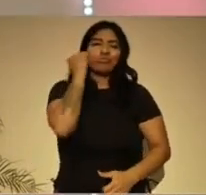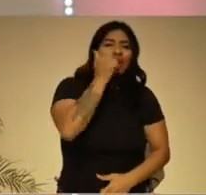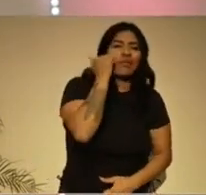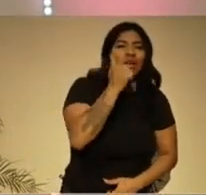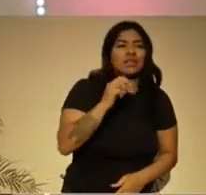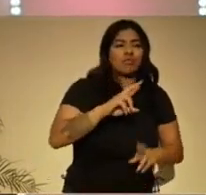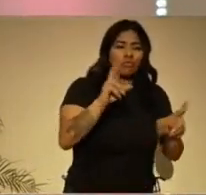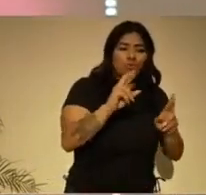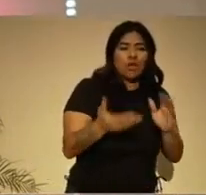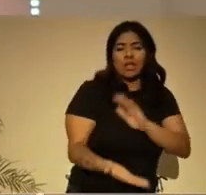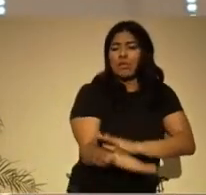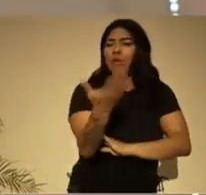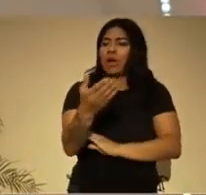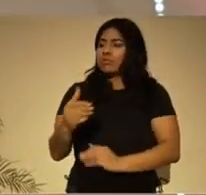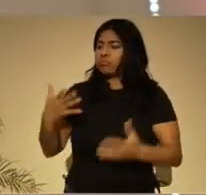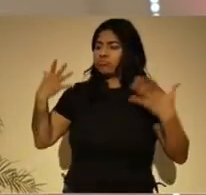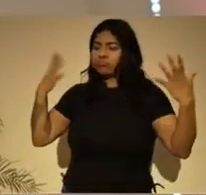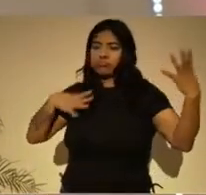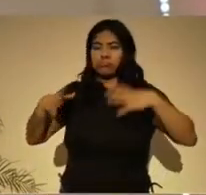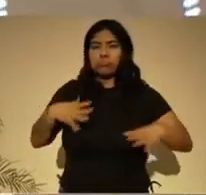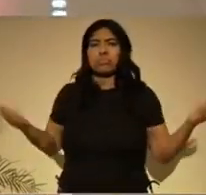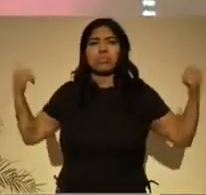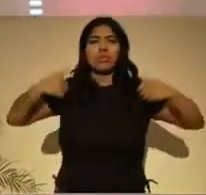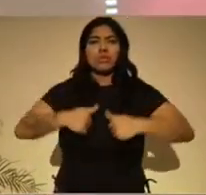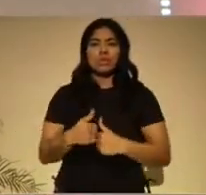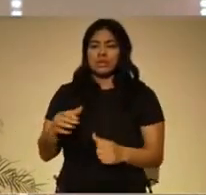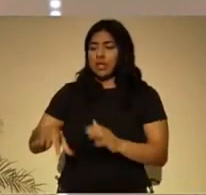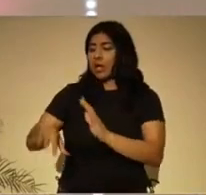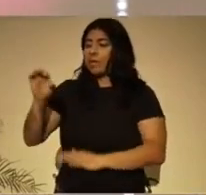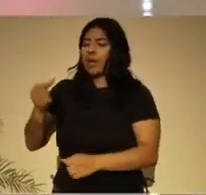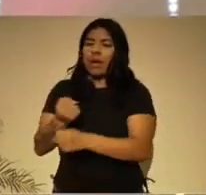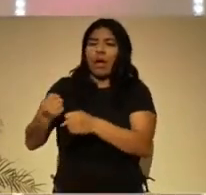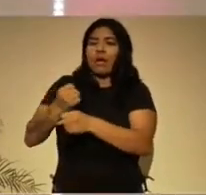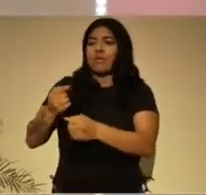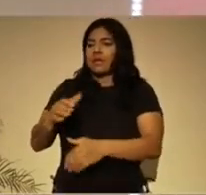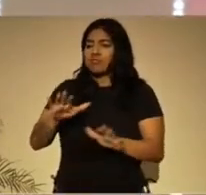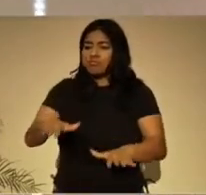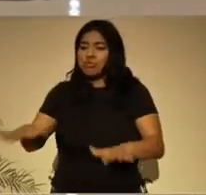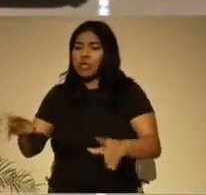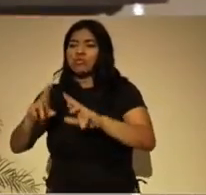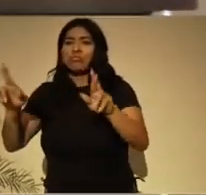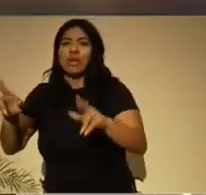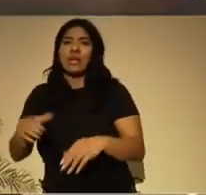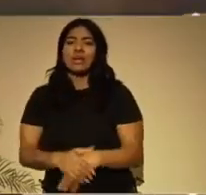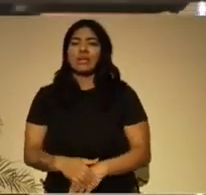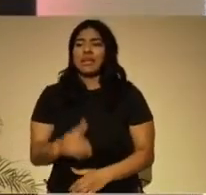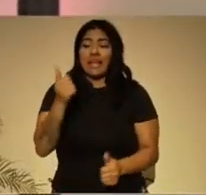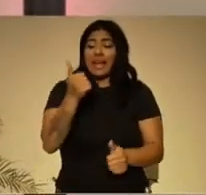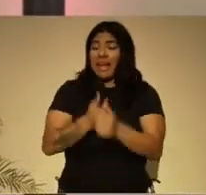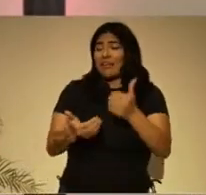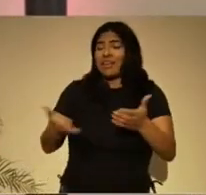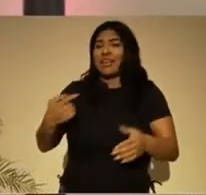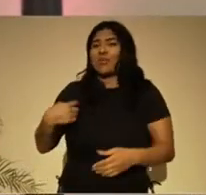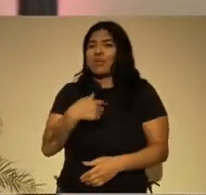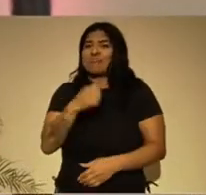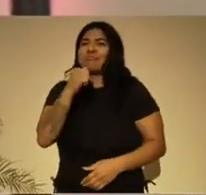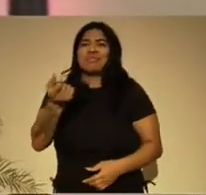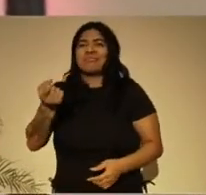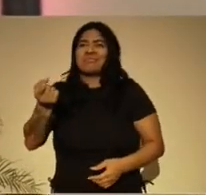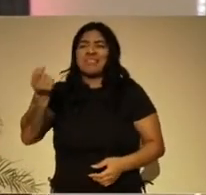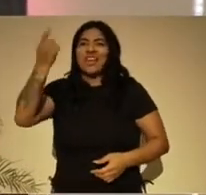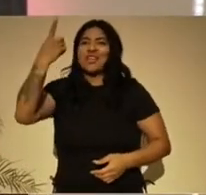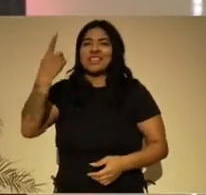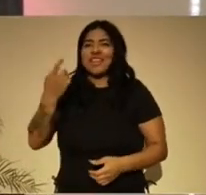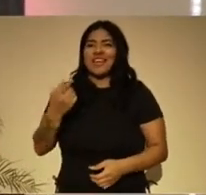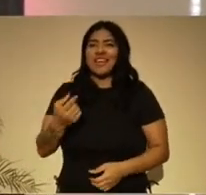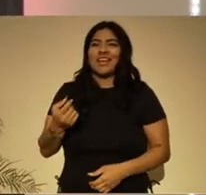getting ready in the morning, to getting dressed, to picking up coffee, to getting our kids ready, to everything that we do might not make sense or will not